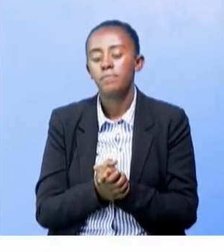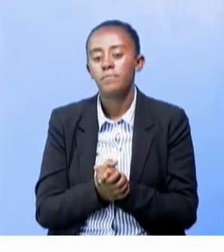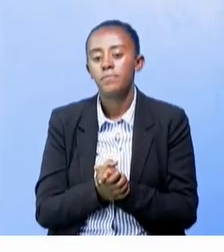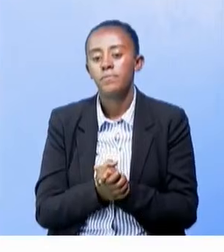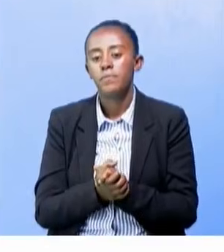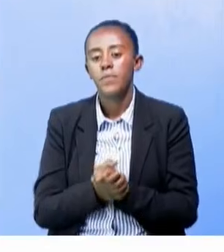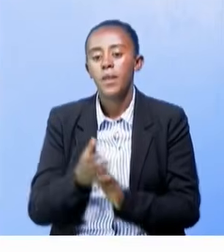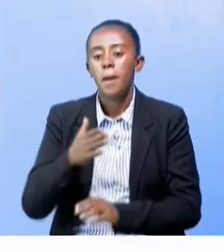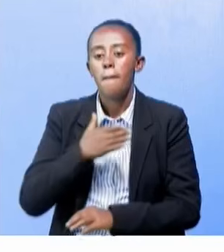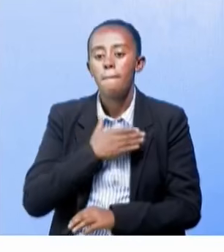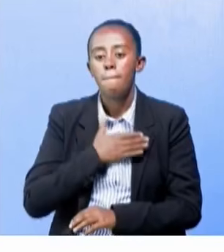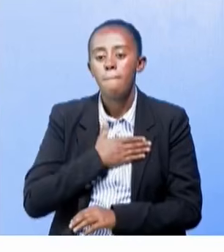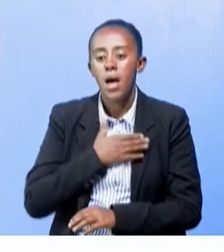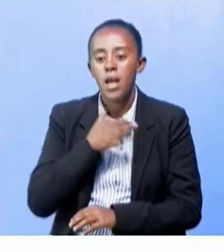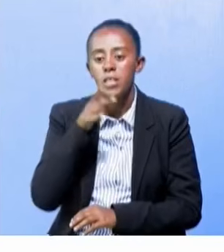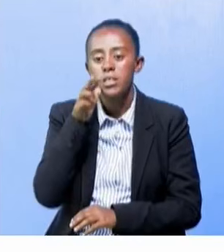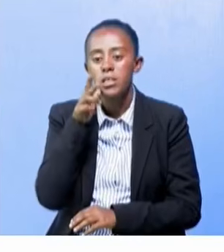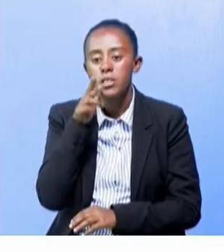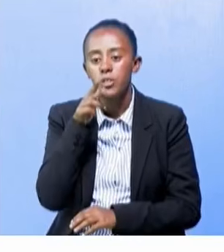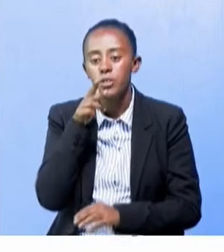My sister